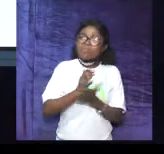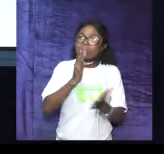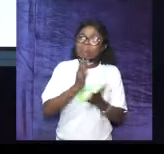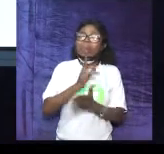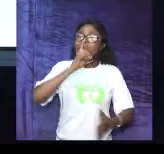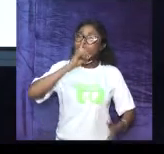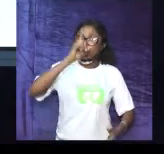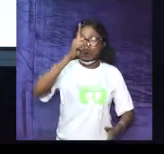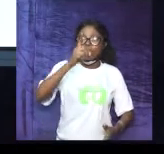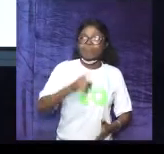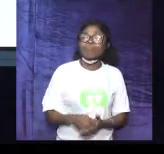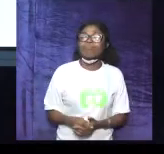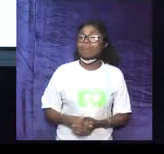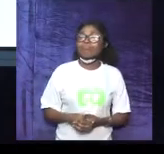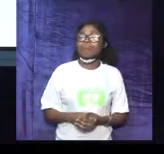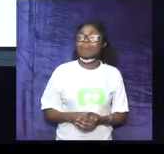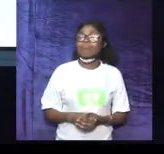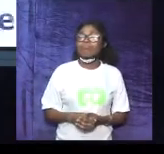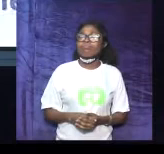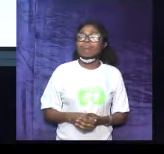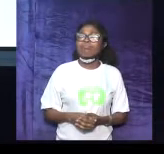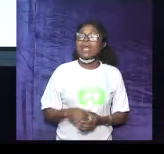It's a fact.